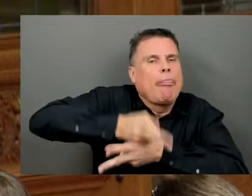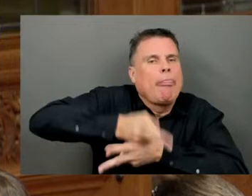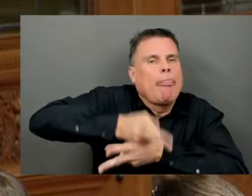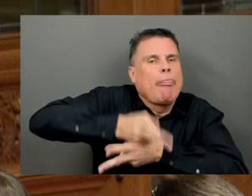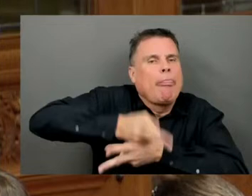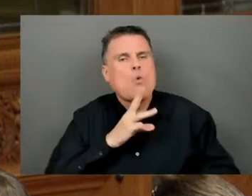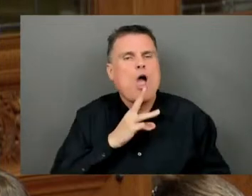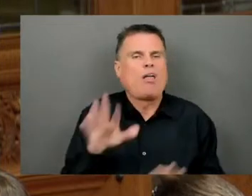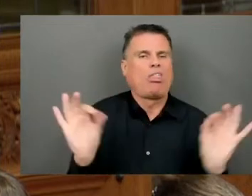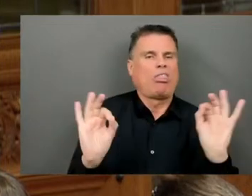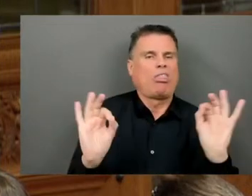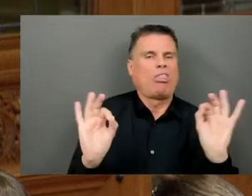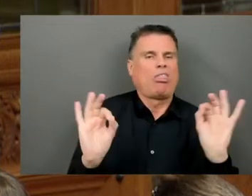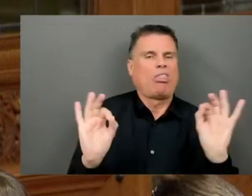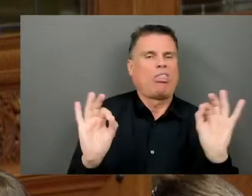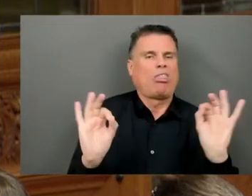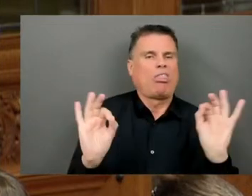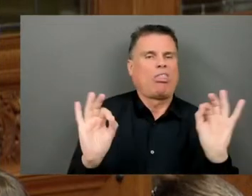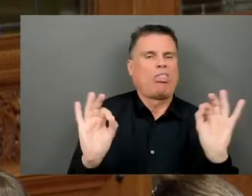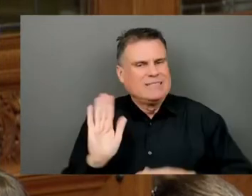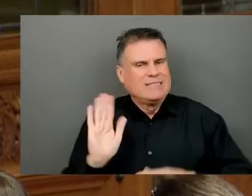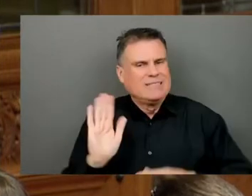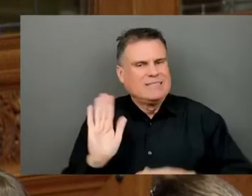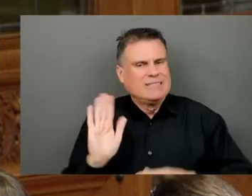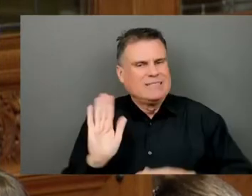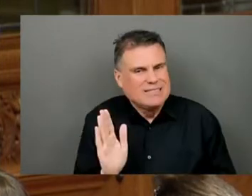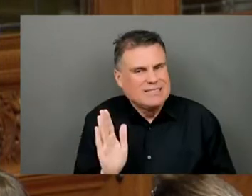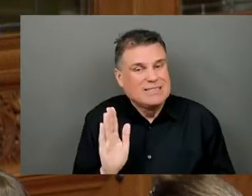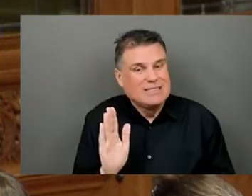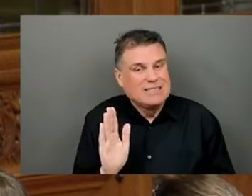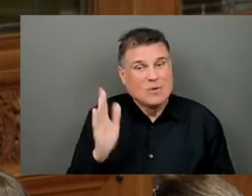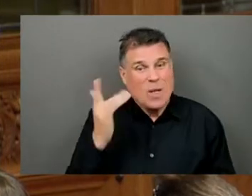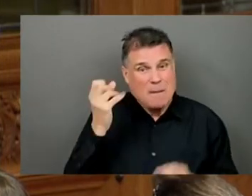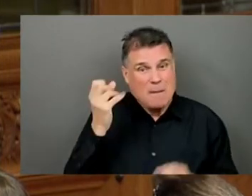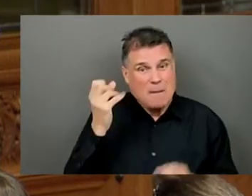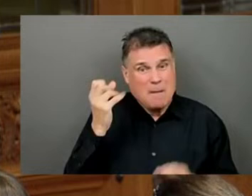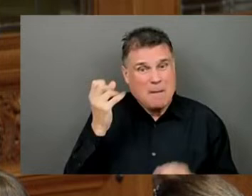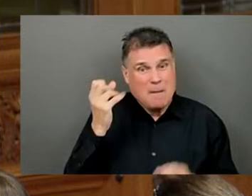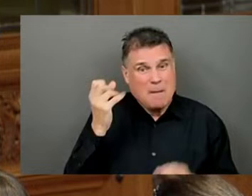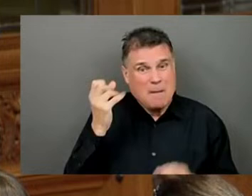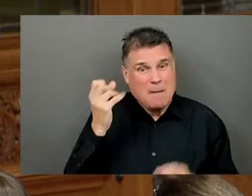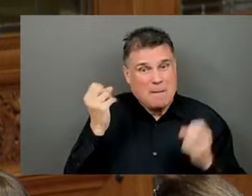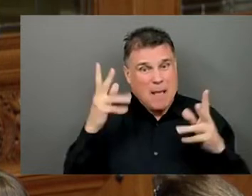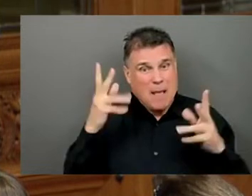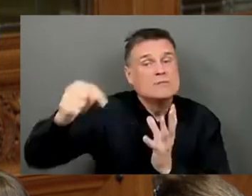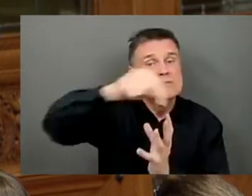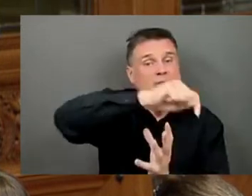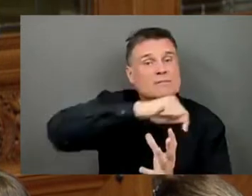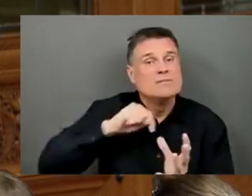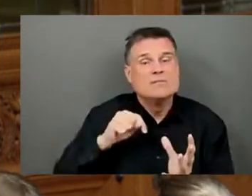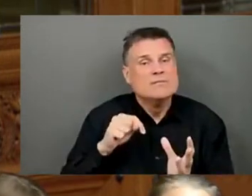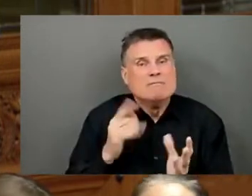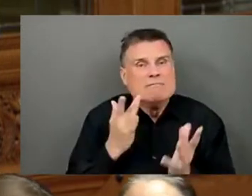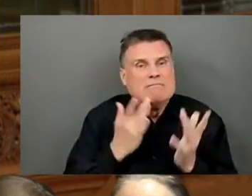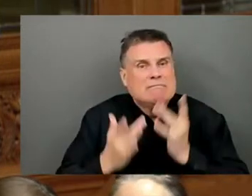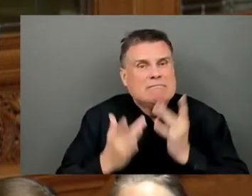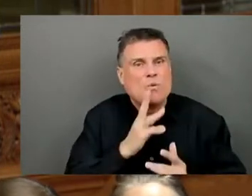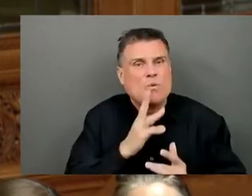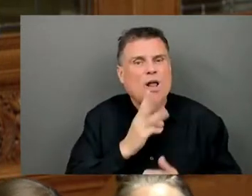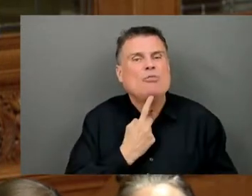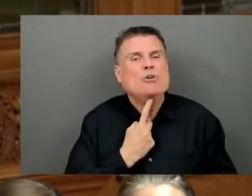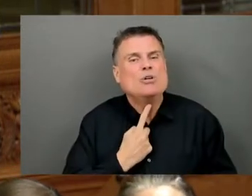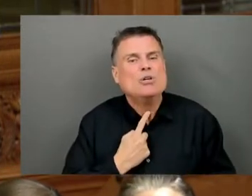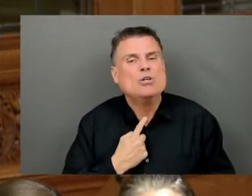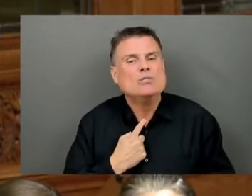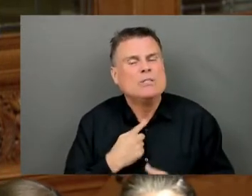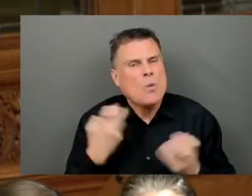dearly for a sip of water. In 2015, when I was area director in the Cowichan Valley Regional District, we